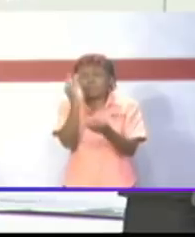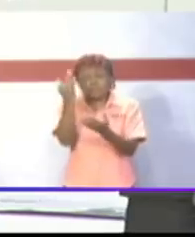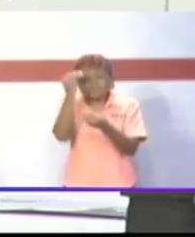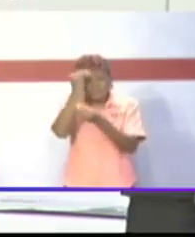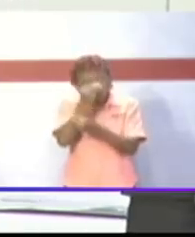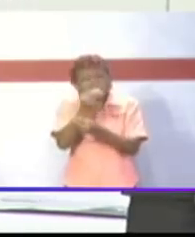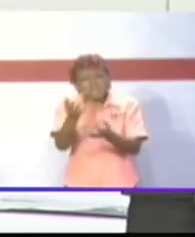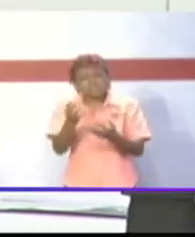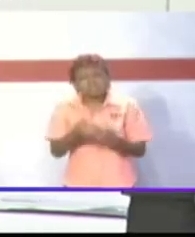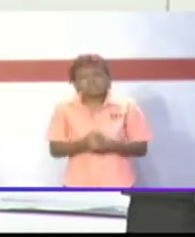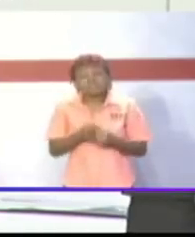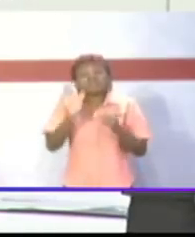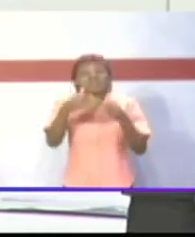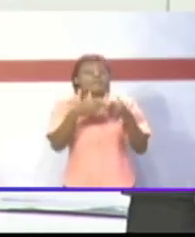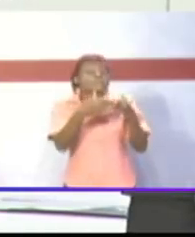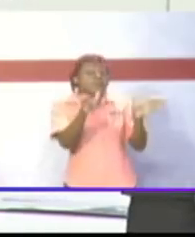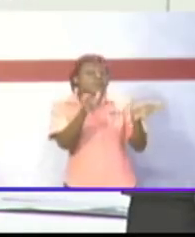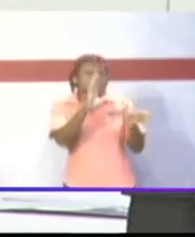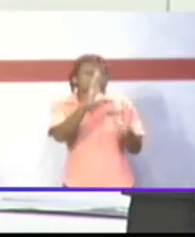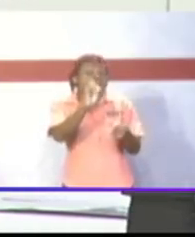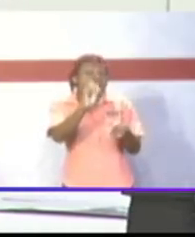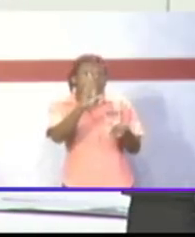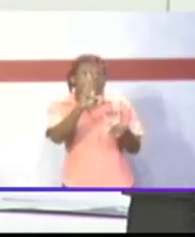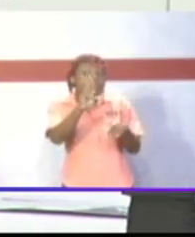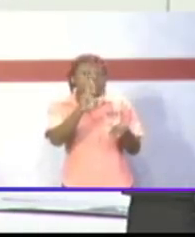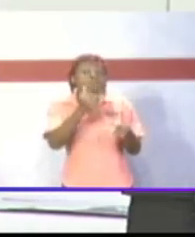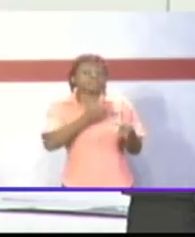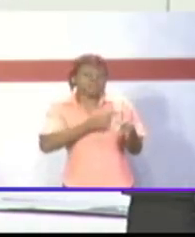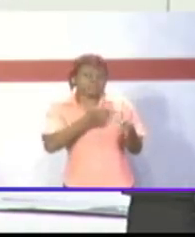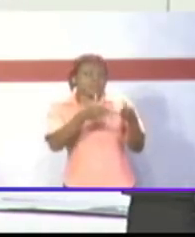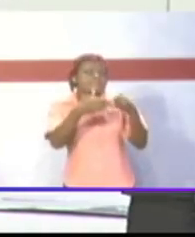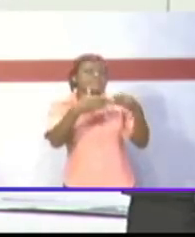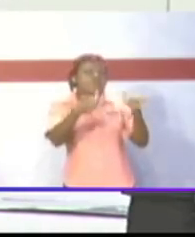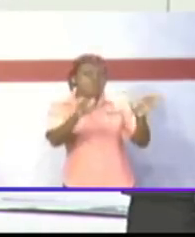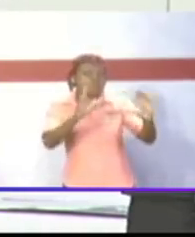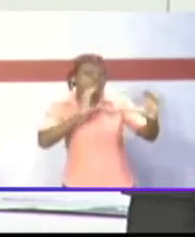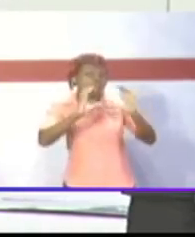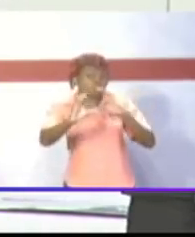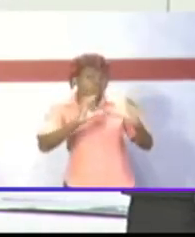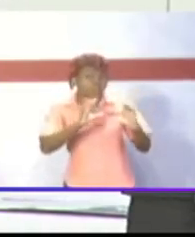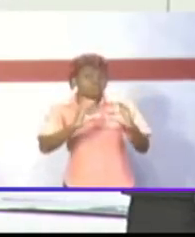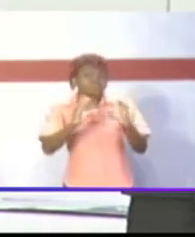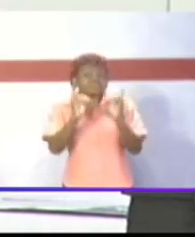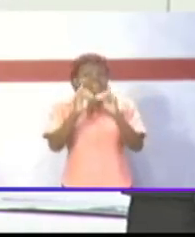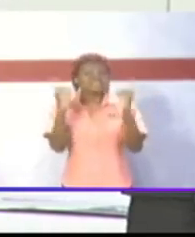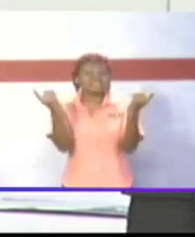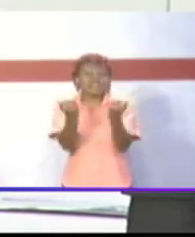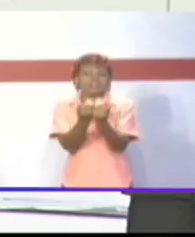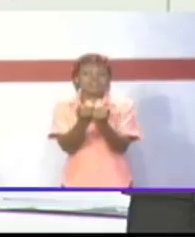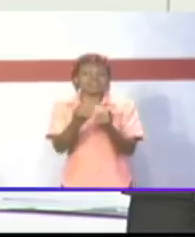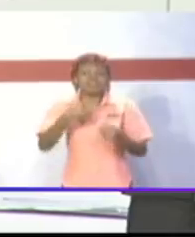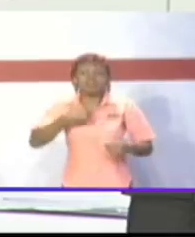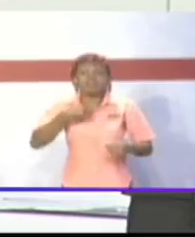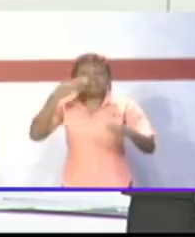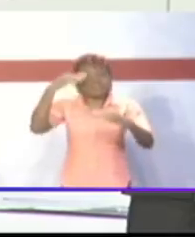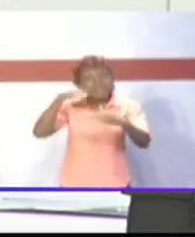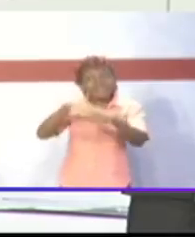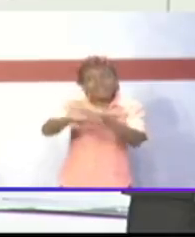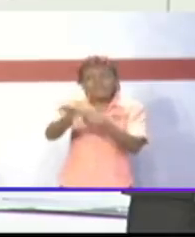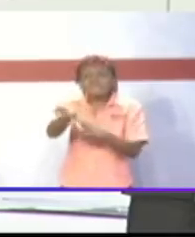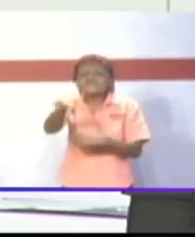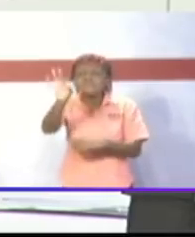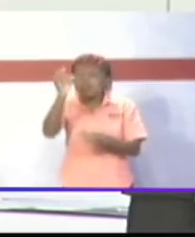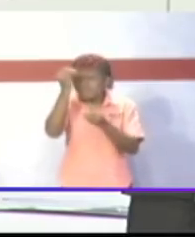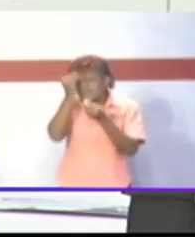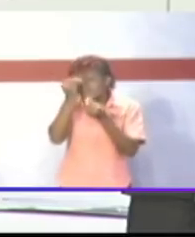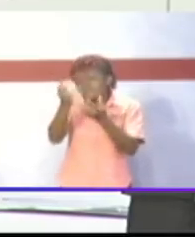I do not have it on hand right now. And of course, I would like to present an accurate figure to you. The second part of your